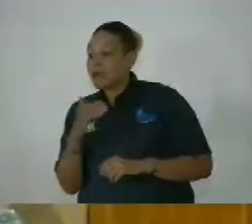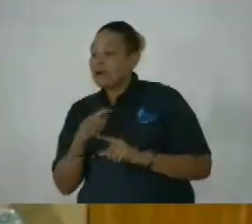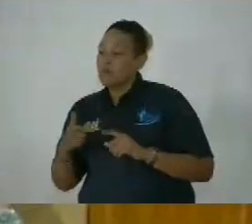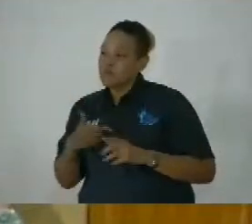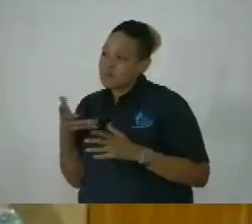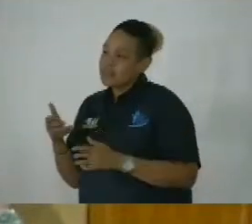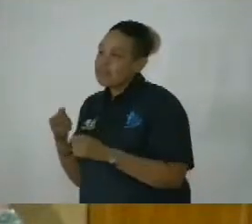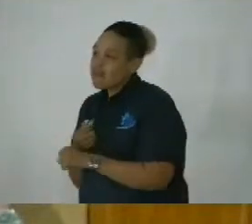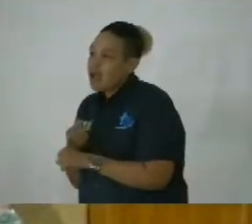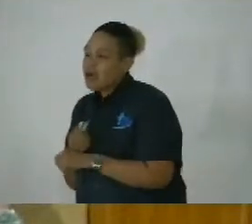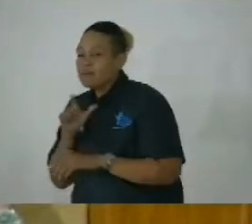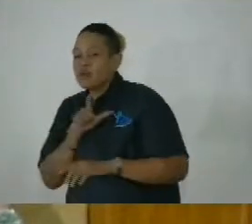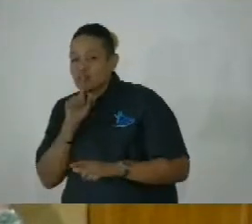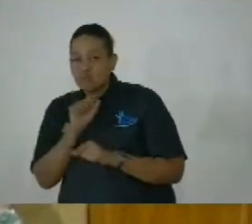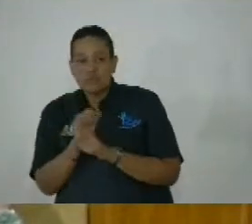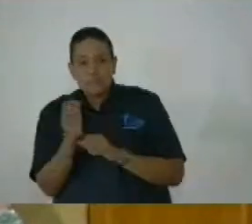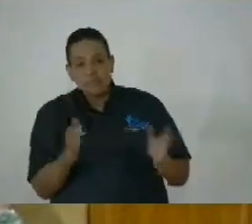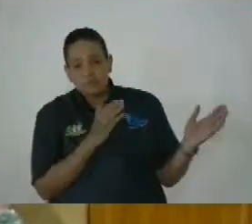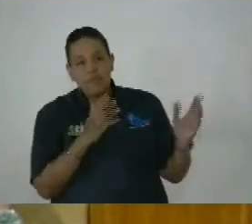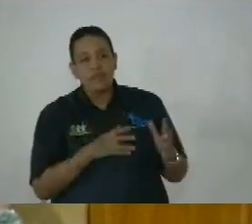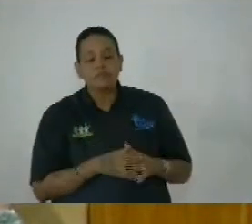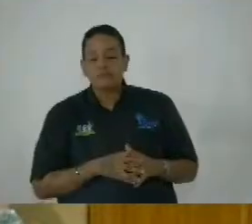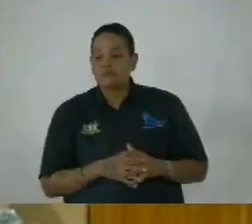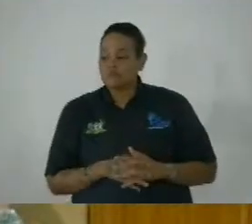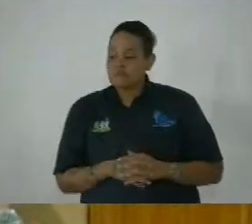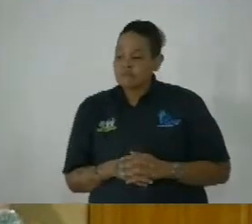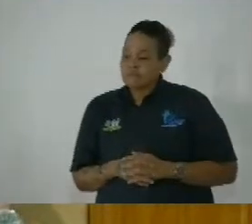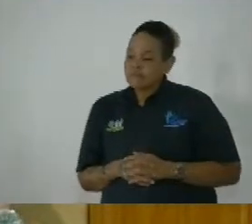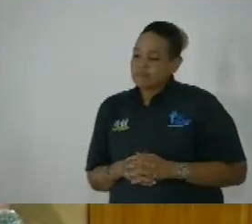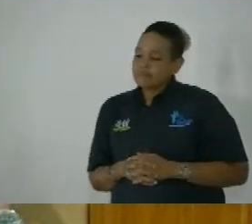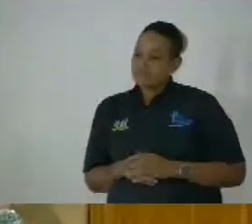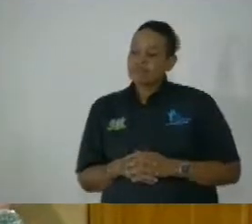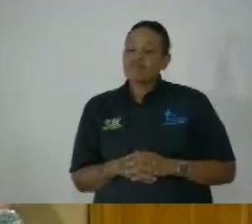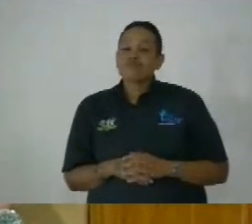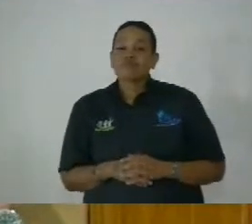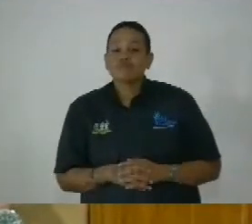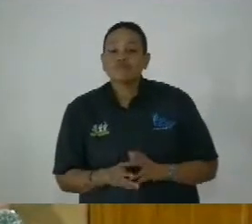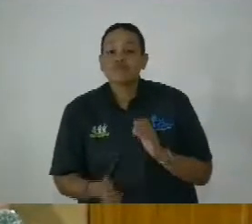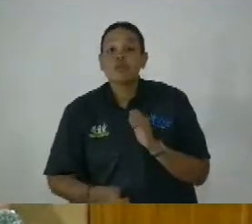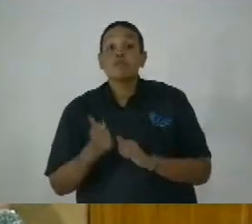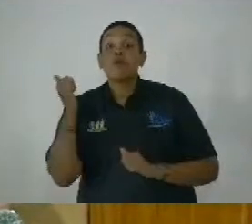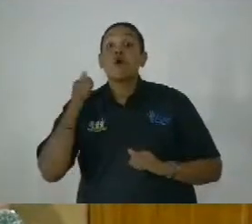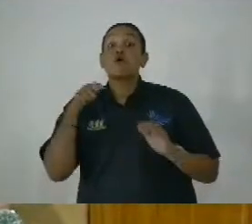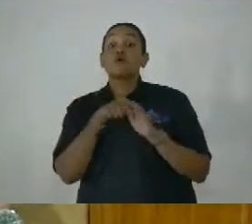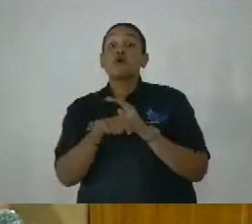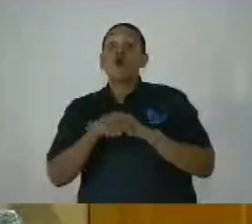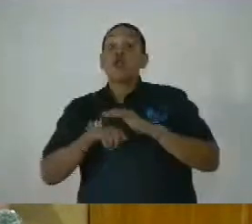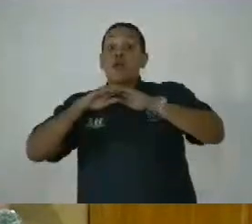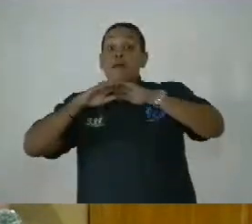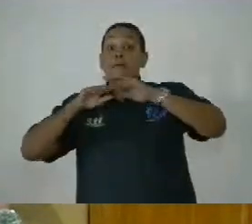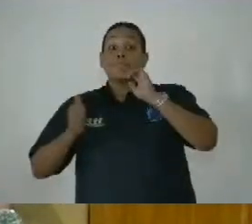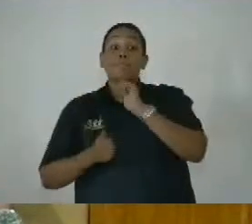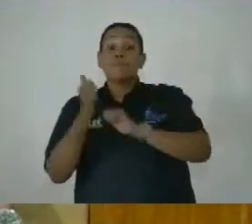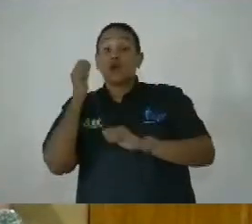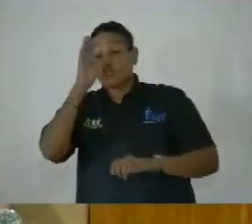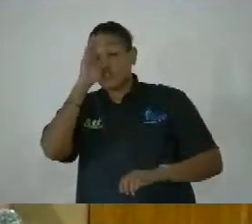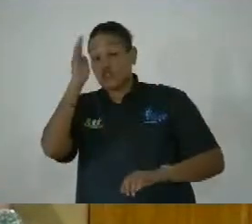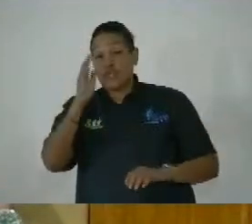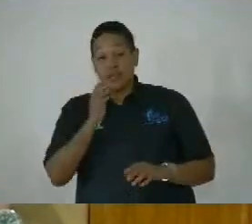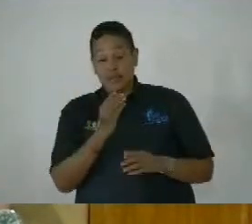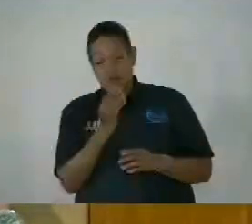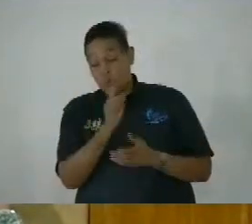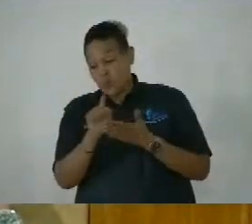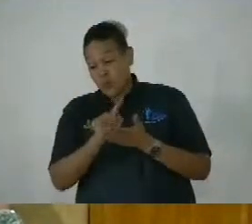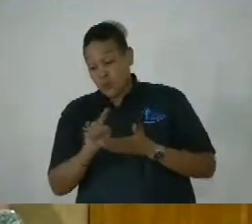the police is prepared. The most consecutive weeks with murder below 15. Most consecutive weeks with murder below